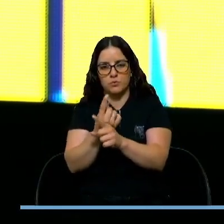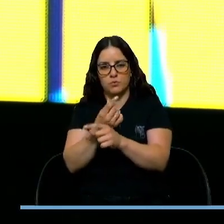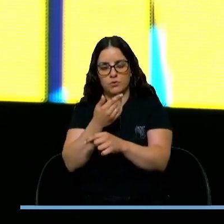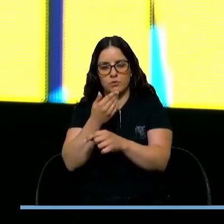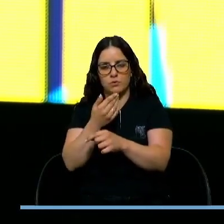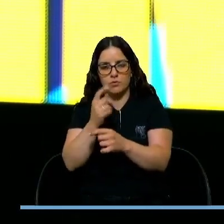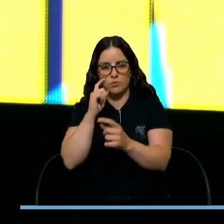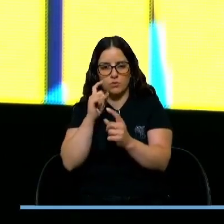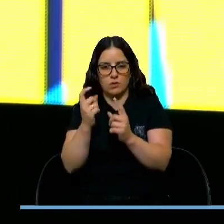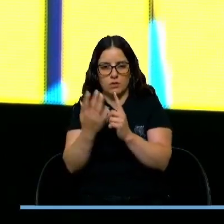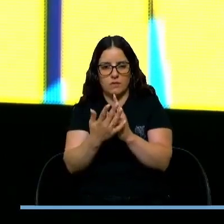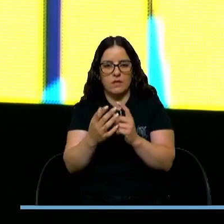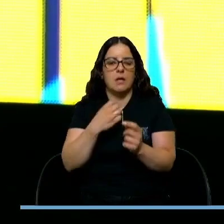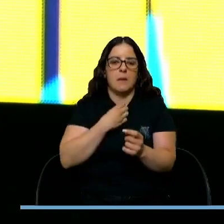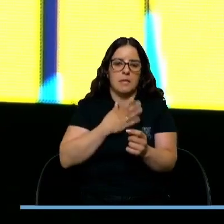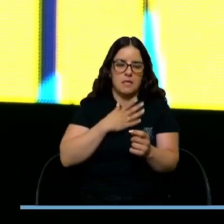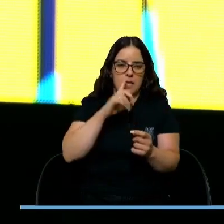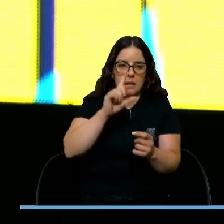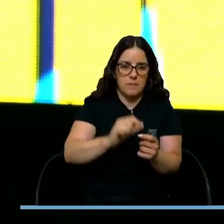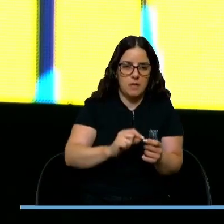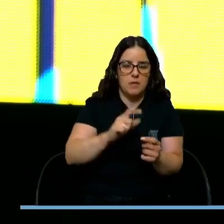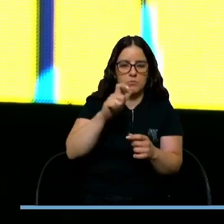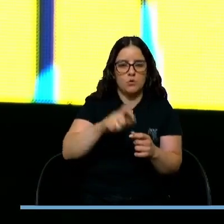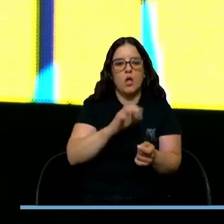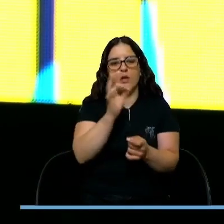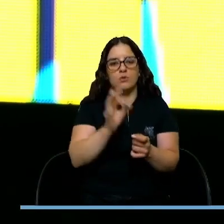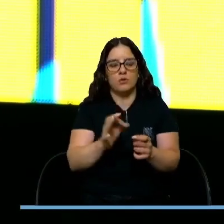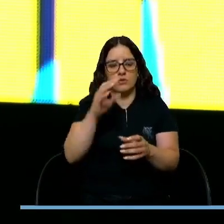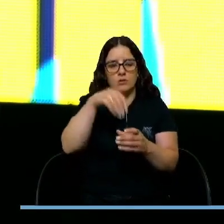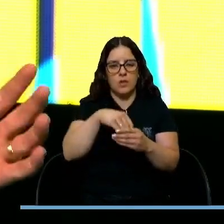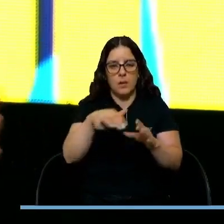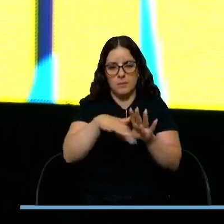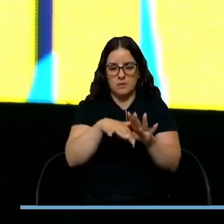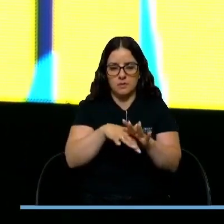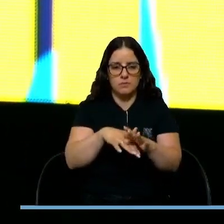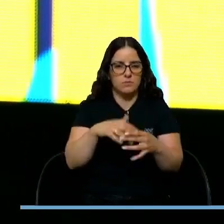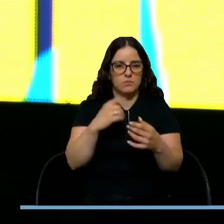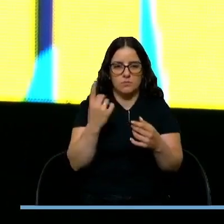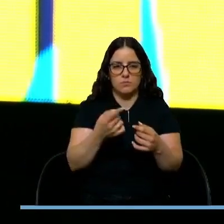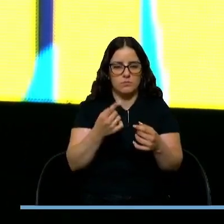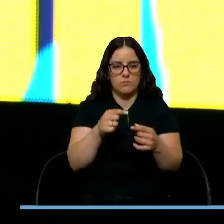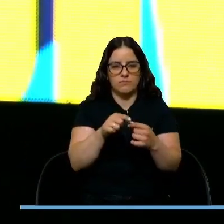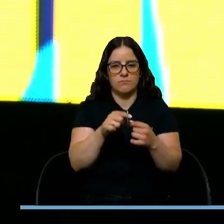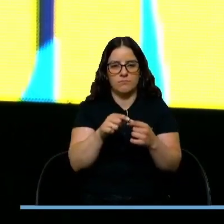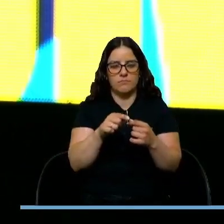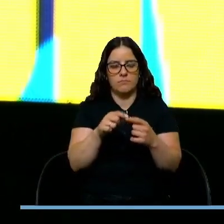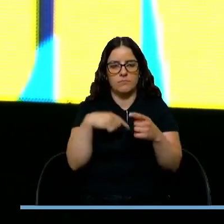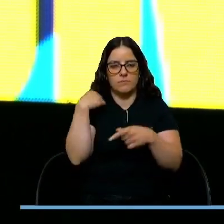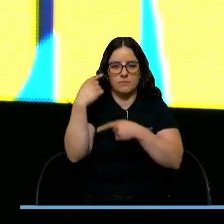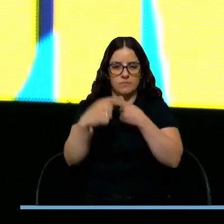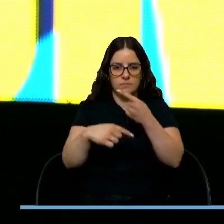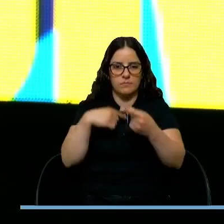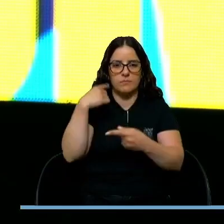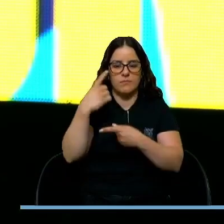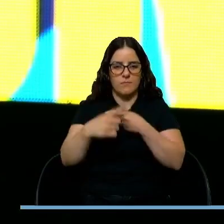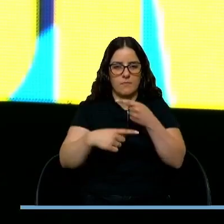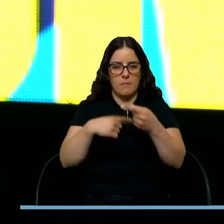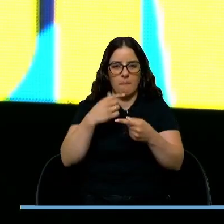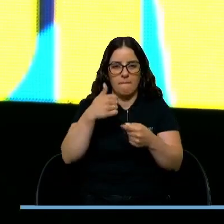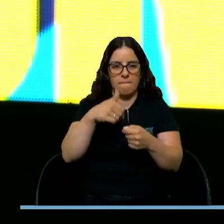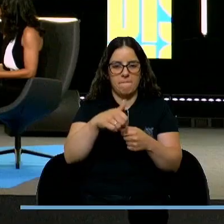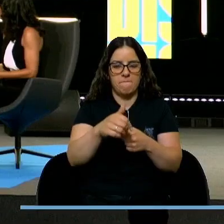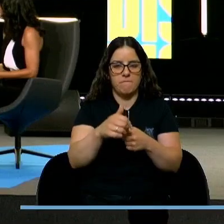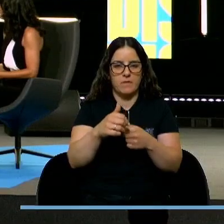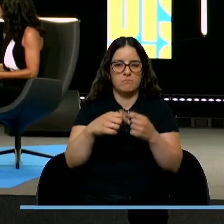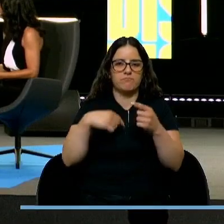ask for sustainable products and services, companies also, and shareholders also. There's a virtuous cycle,